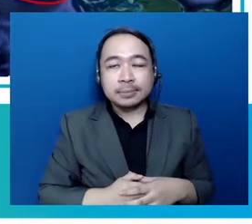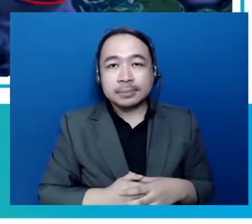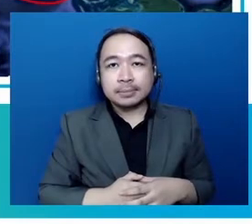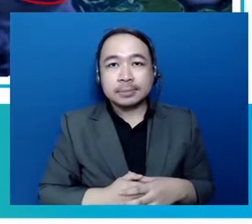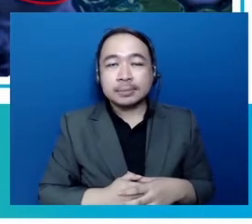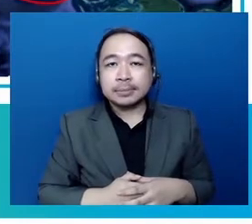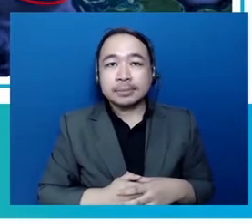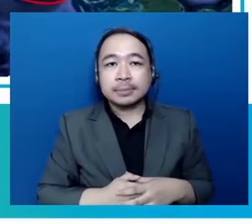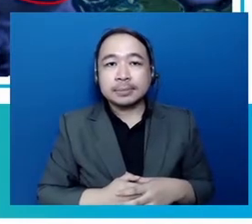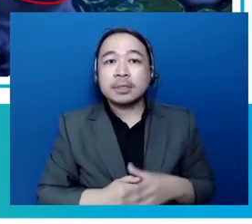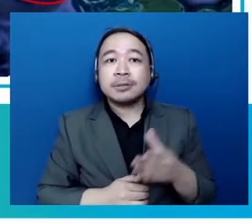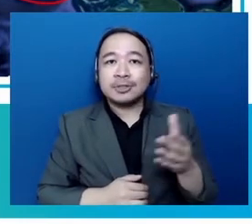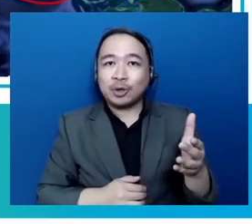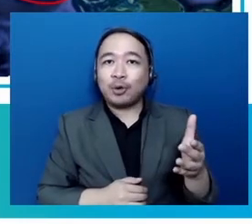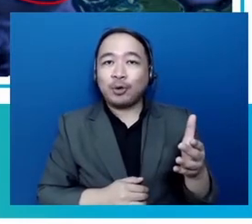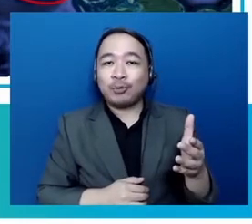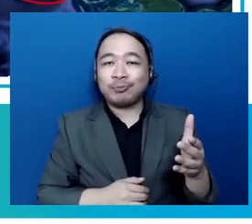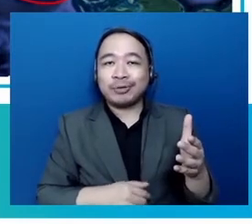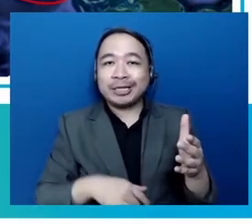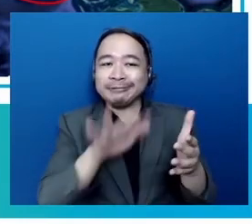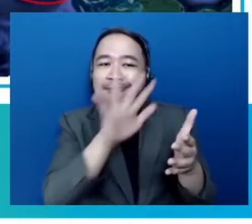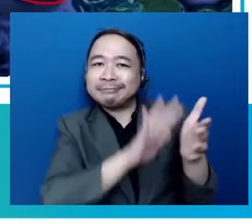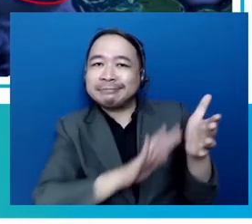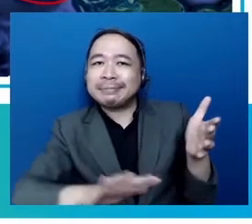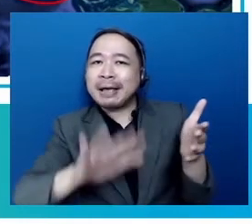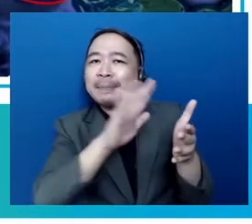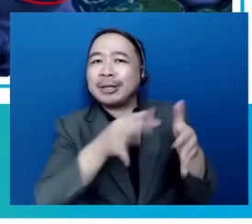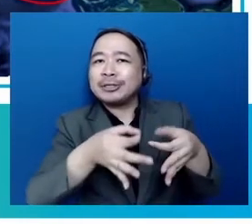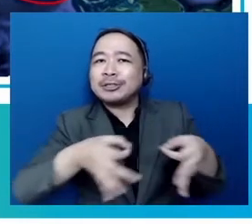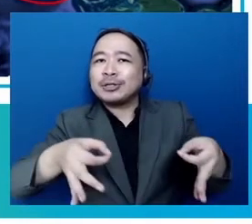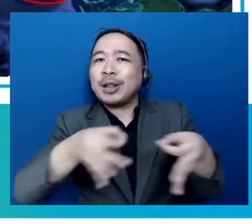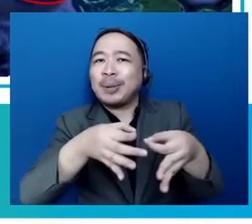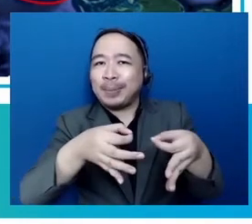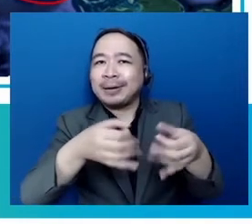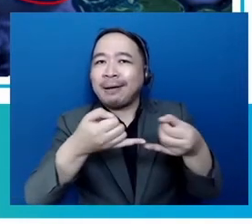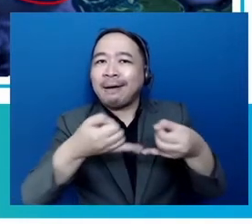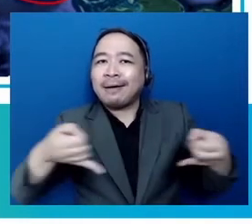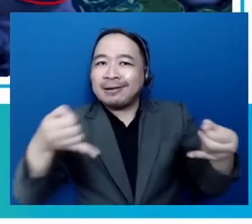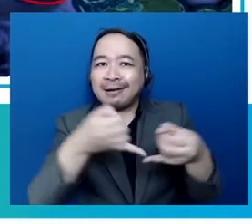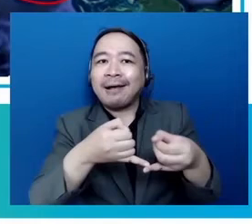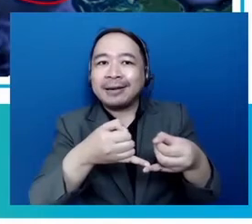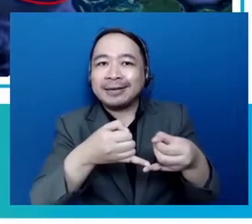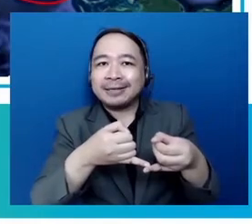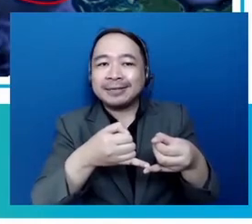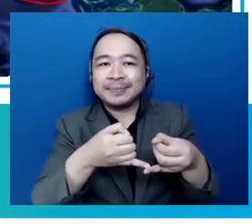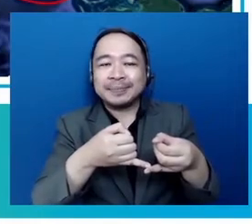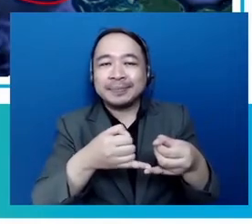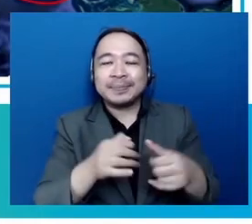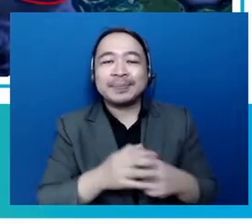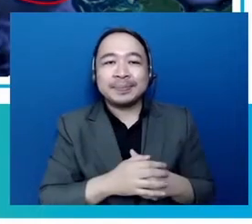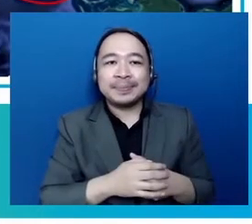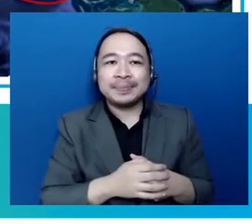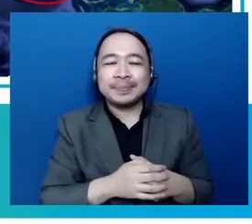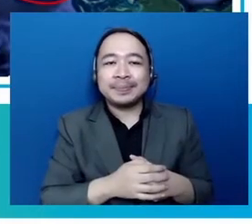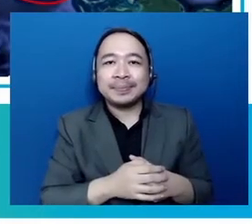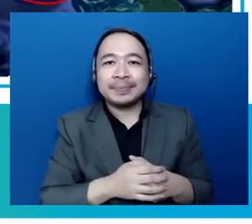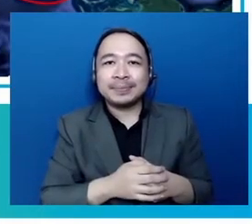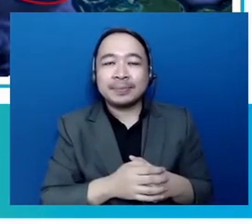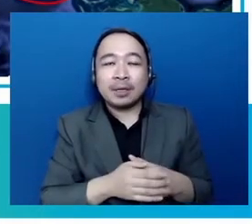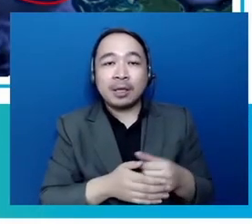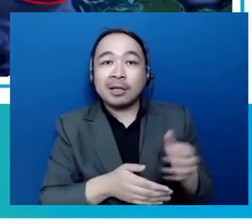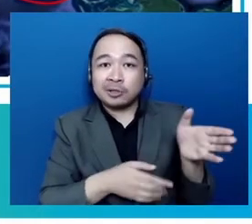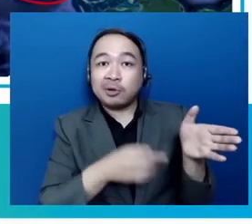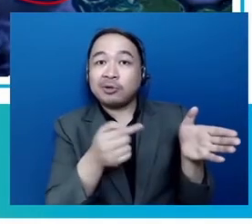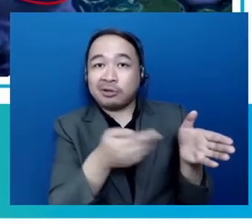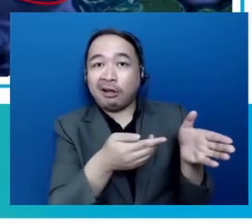This is the map of Solomon Island as shown in the features on my left, and that is where I'm located